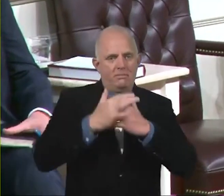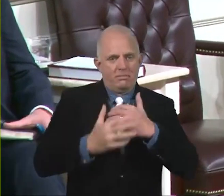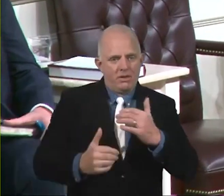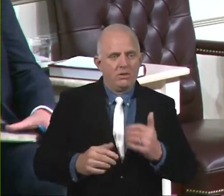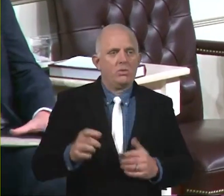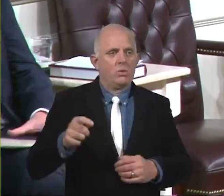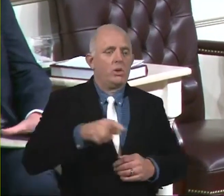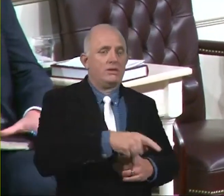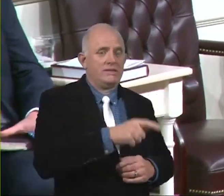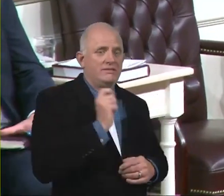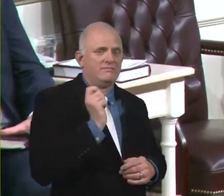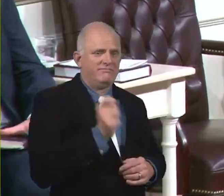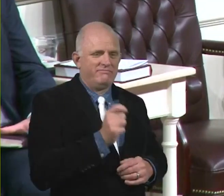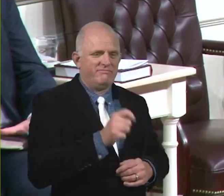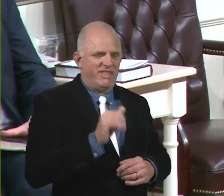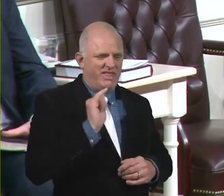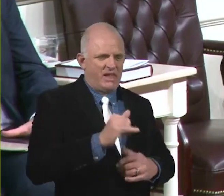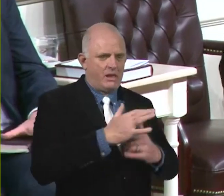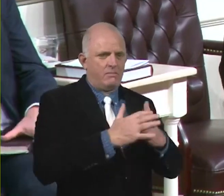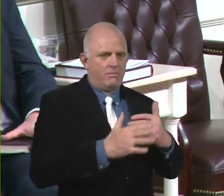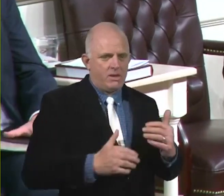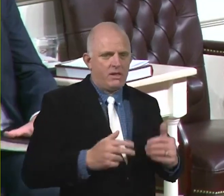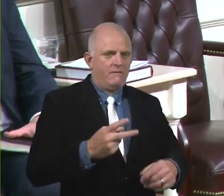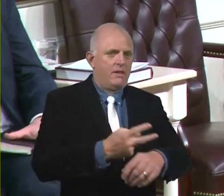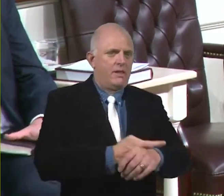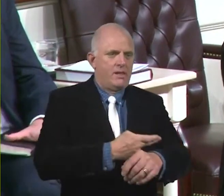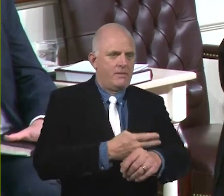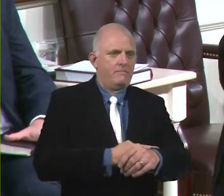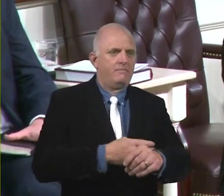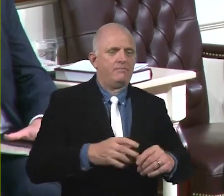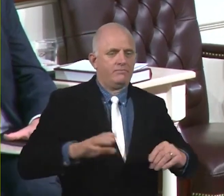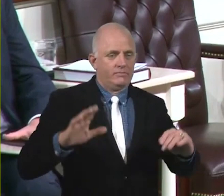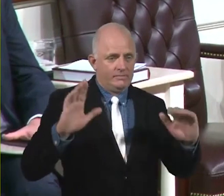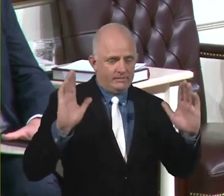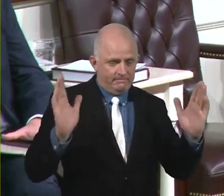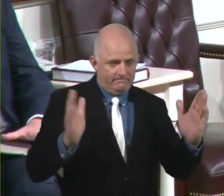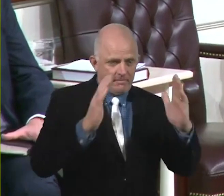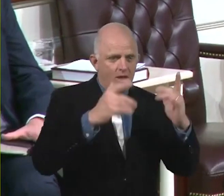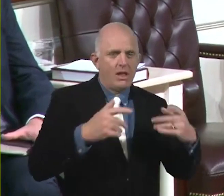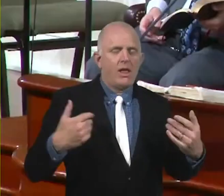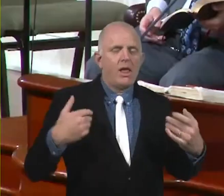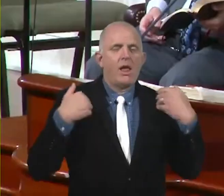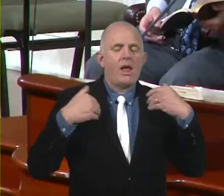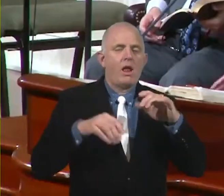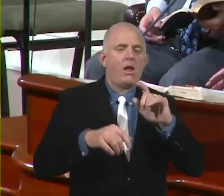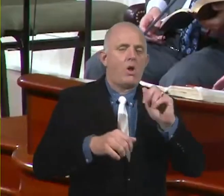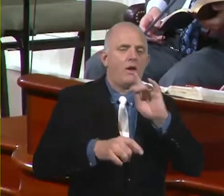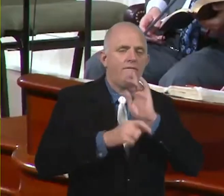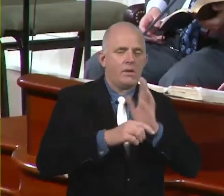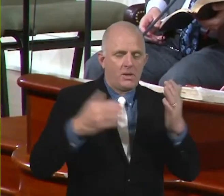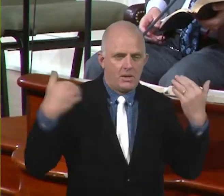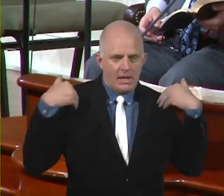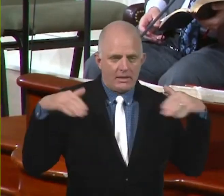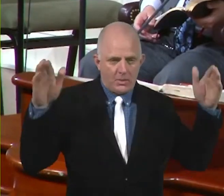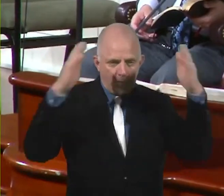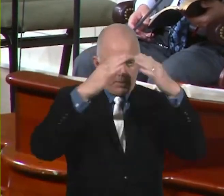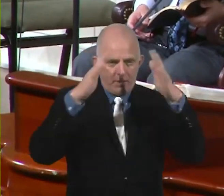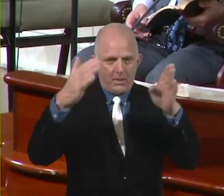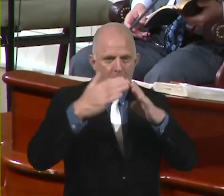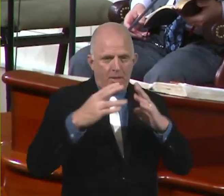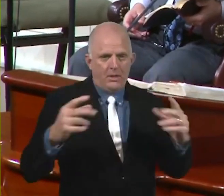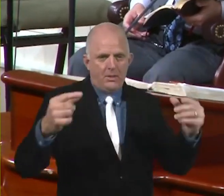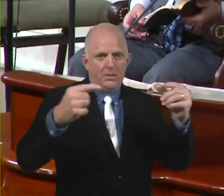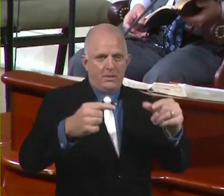there on that mercy seat underneath the wings of the seraphims. And he would pray. If God didn't accept it,